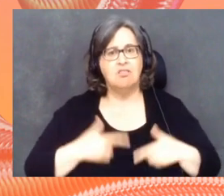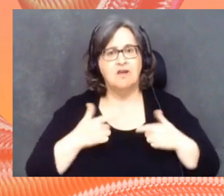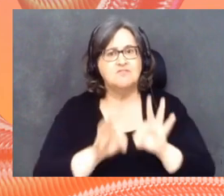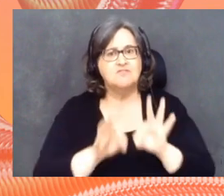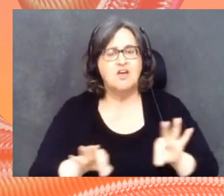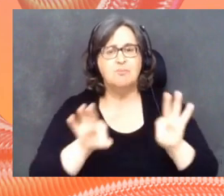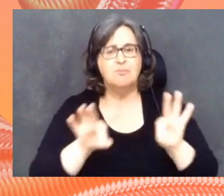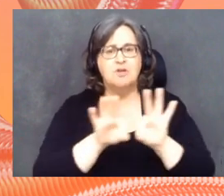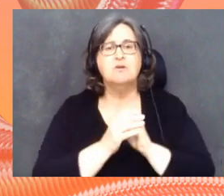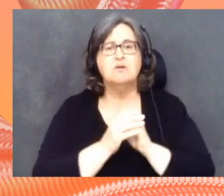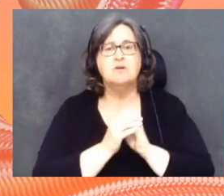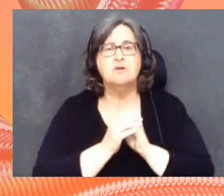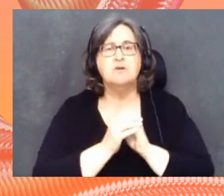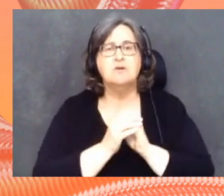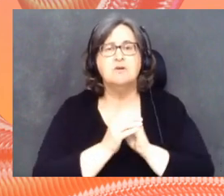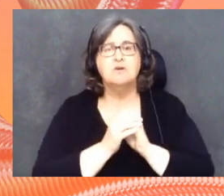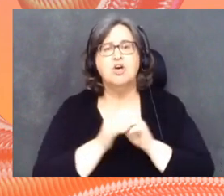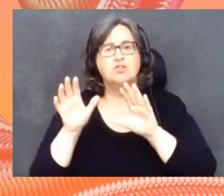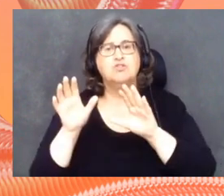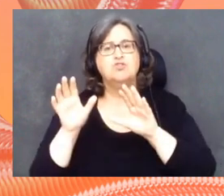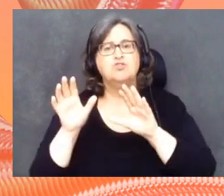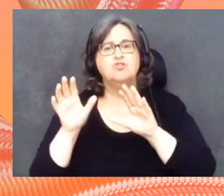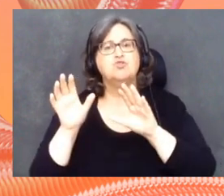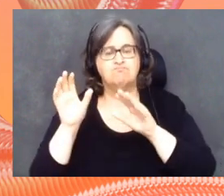And then the movement to abolish the police,